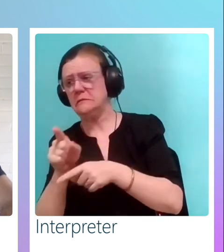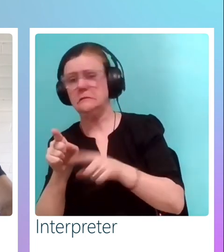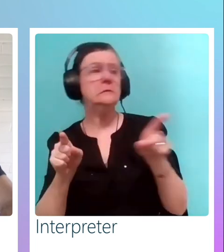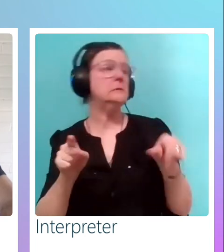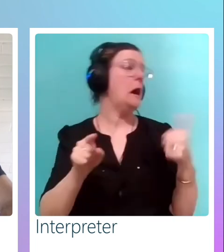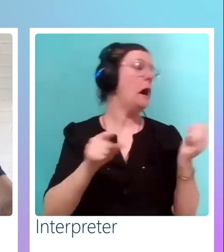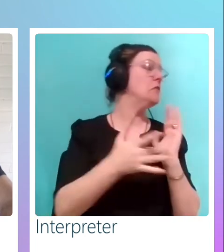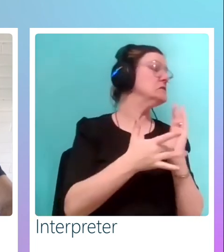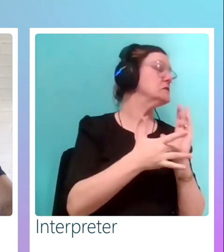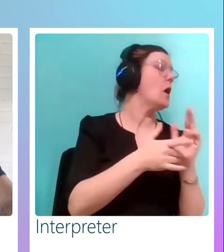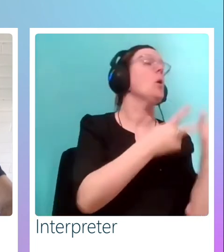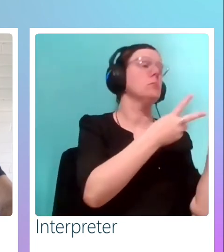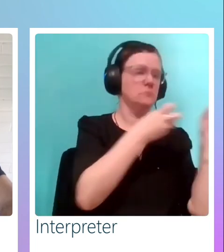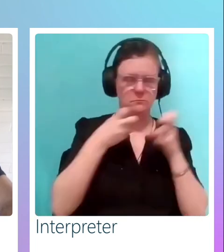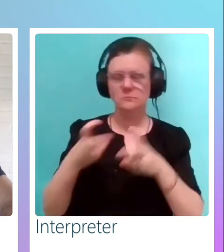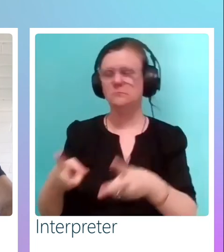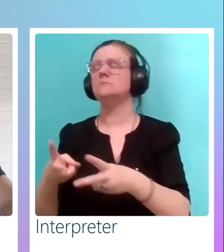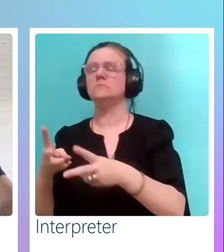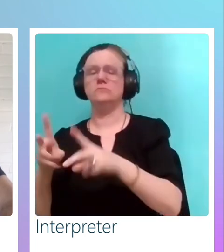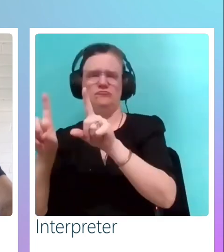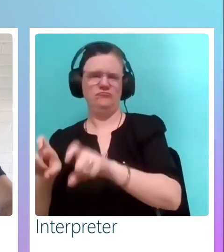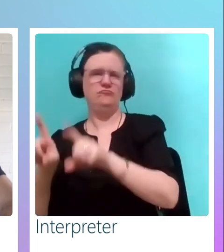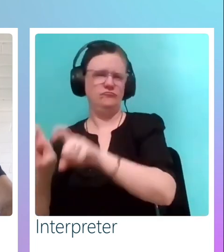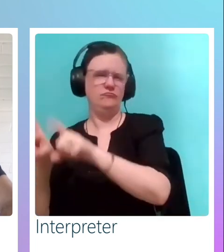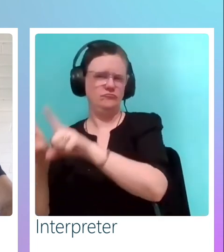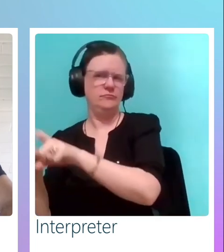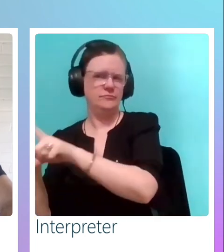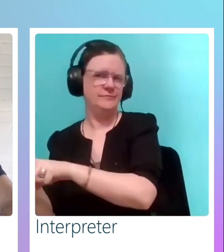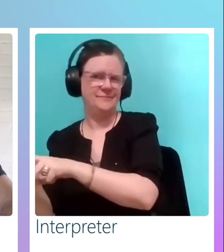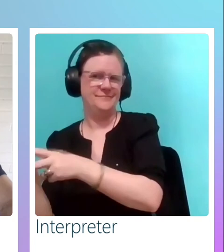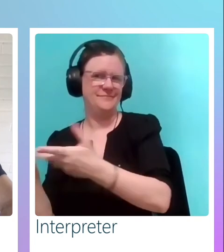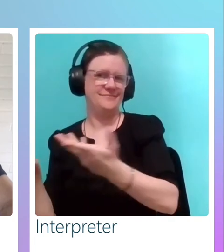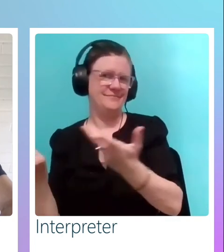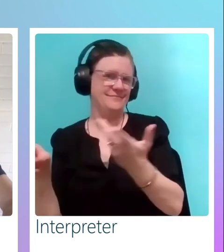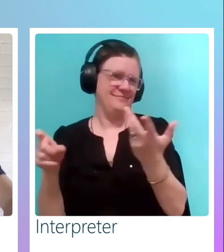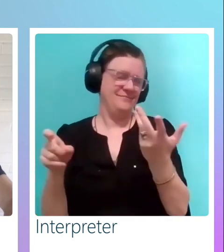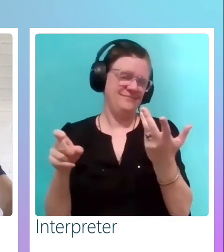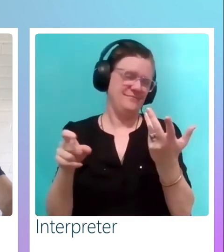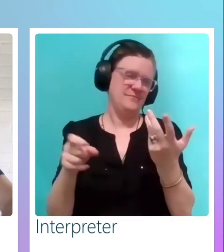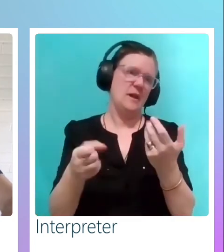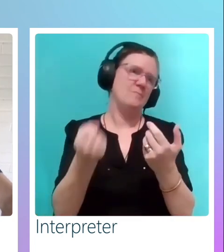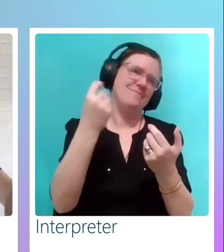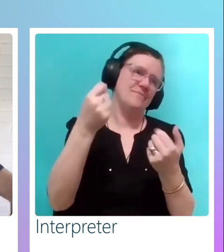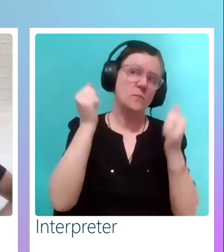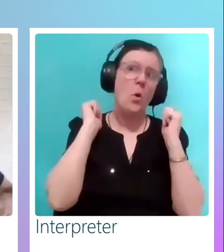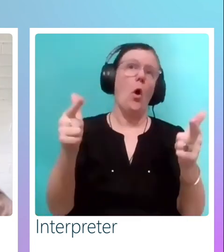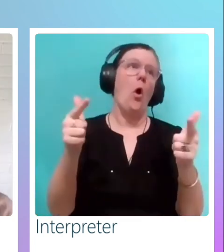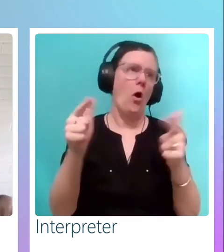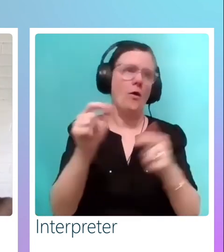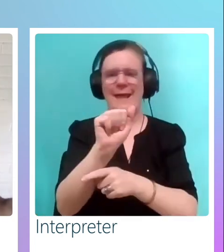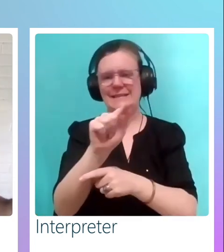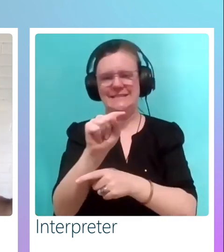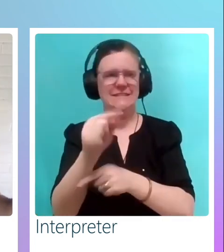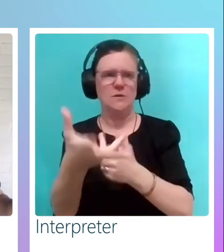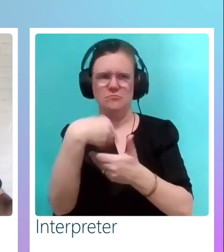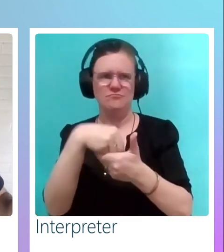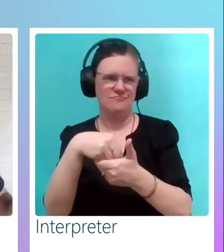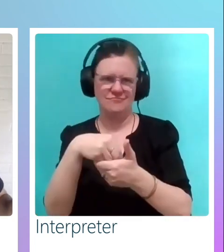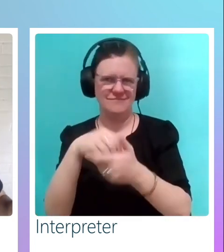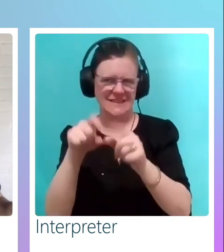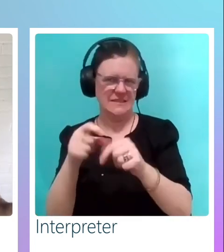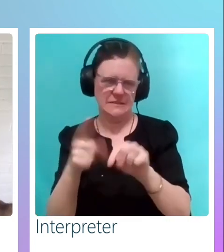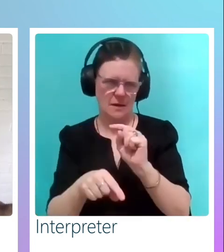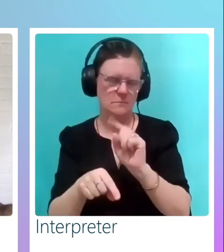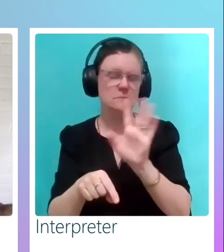we're testing with the right range of tools. As I said, you can't test with every type of tool or every combination.